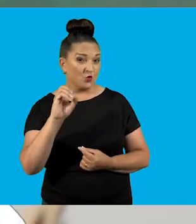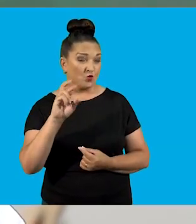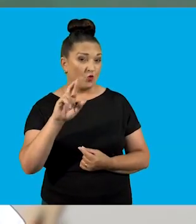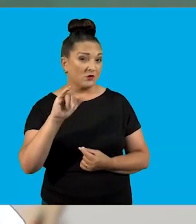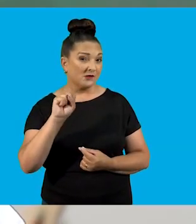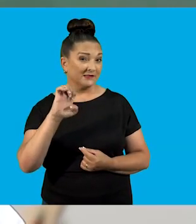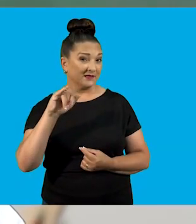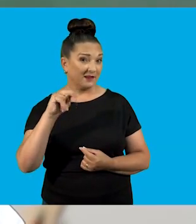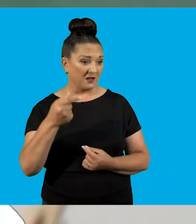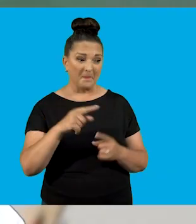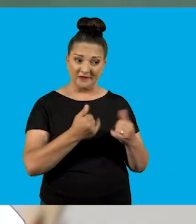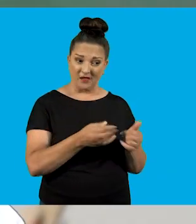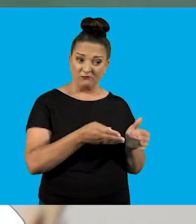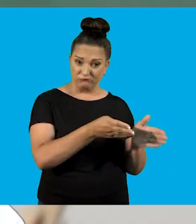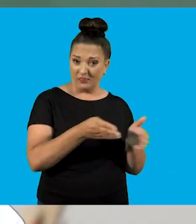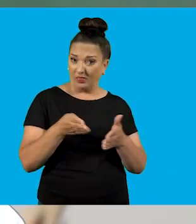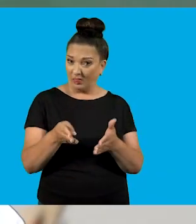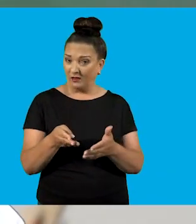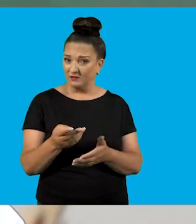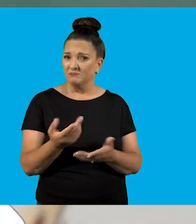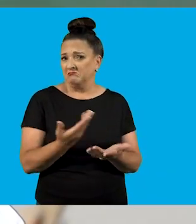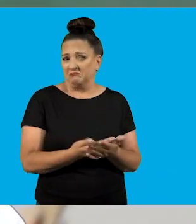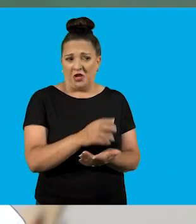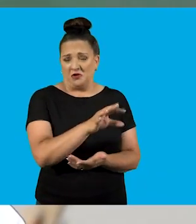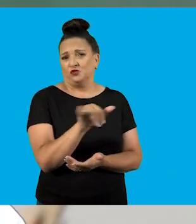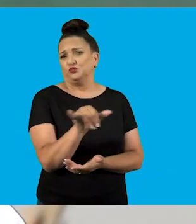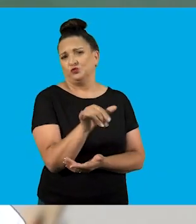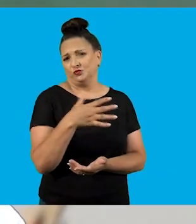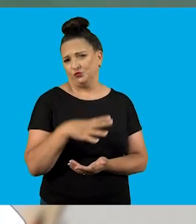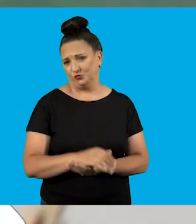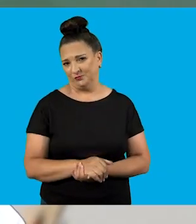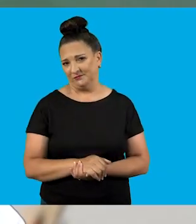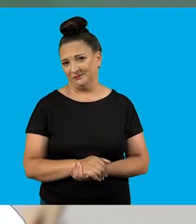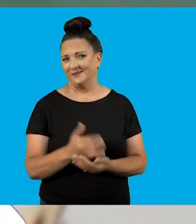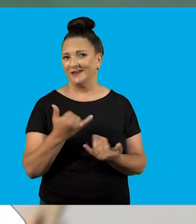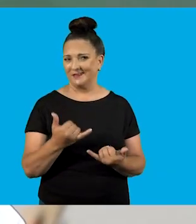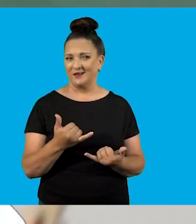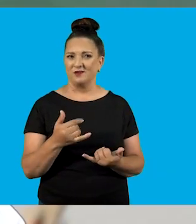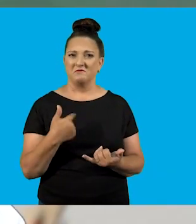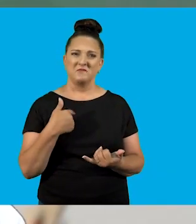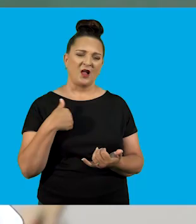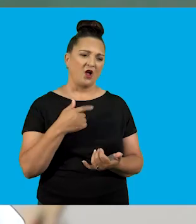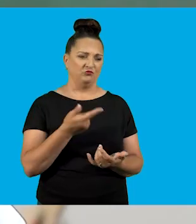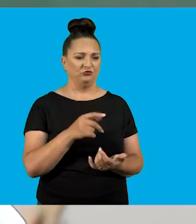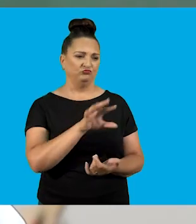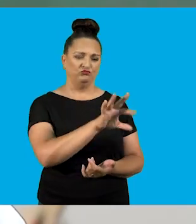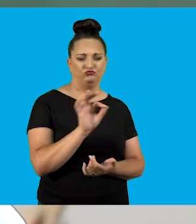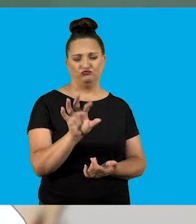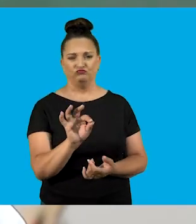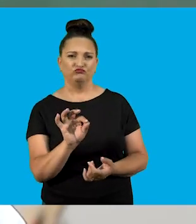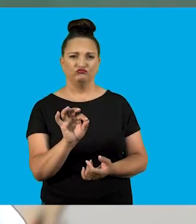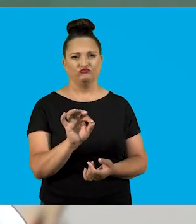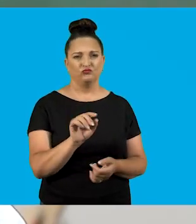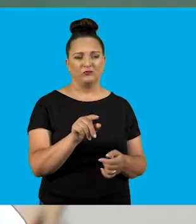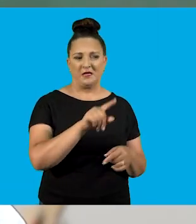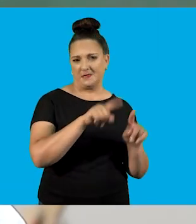methods. Whichever one that you feel comfortable with, you can use. But as we are going along, I'm going to be swapping between the two methods.